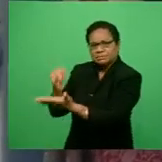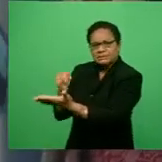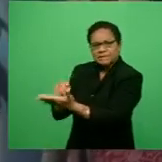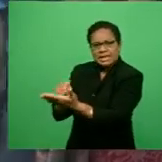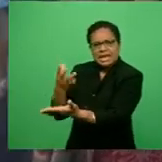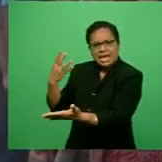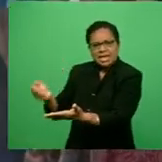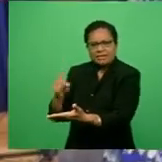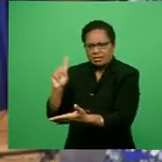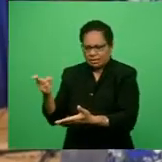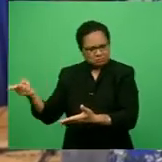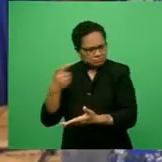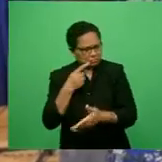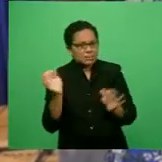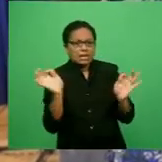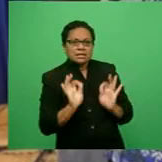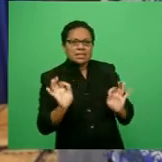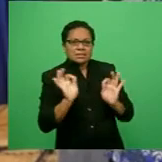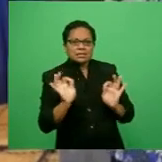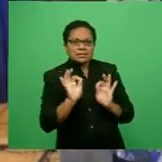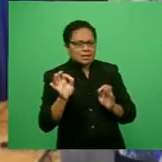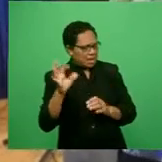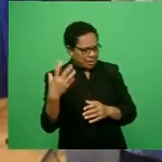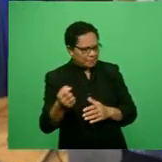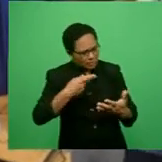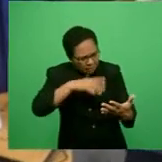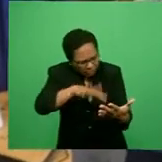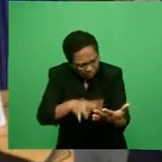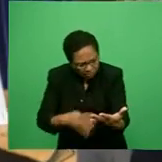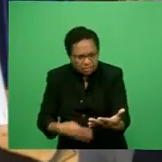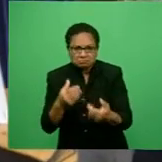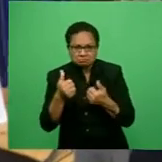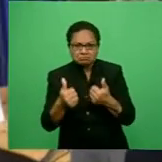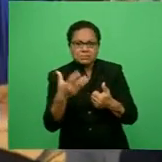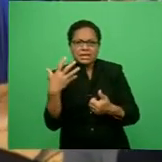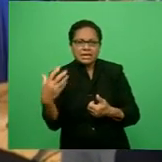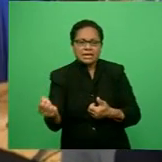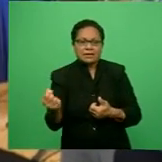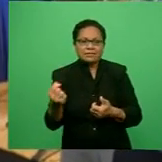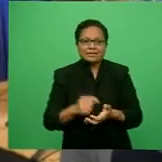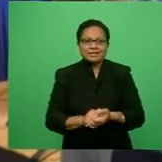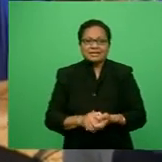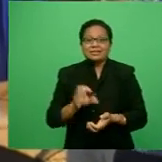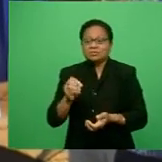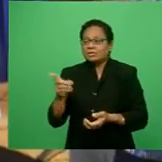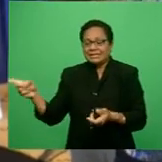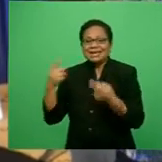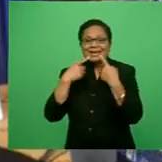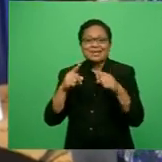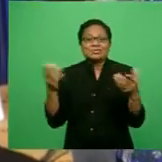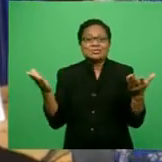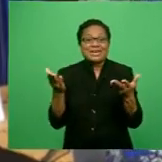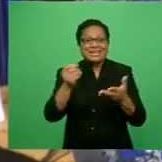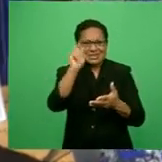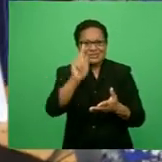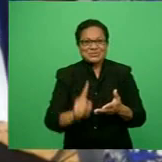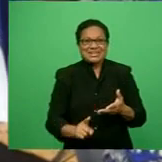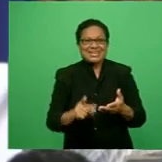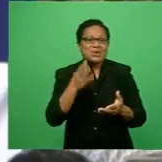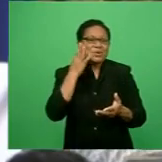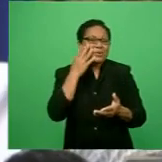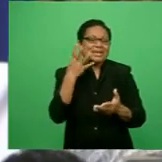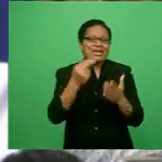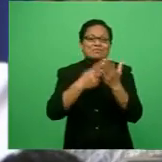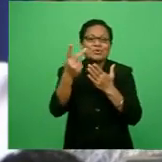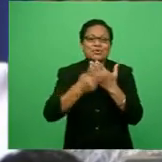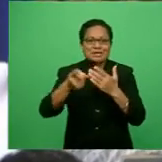in relation to their accounts. He made the comments during the commemoration of Fiji's 50th anniversary of independence and the party's annual